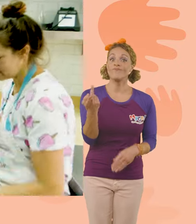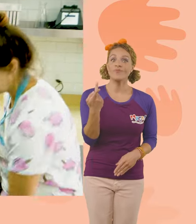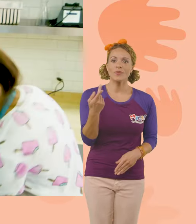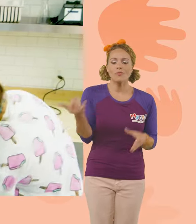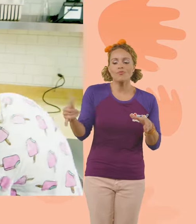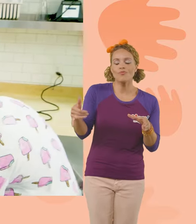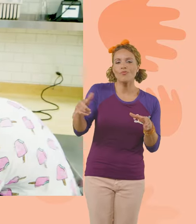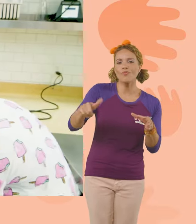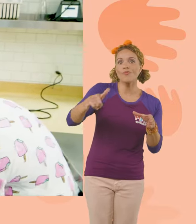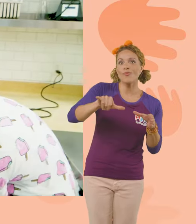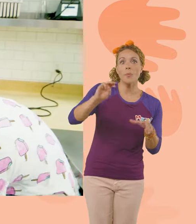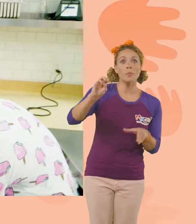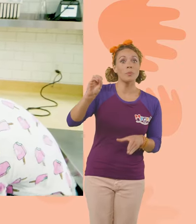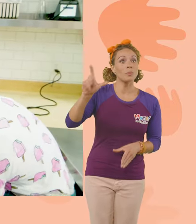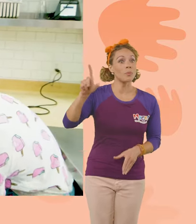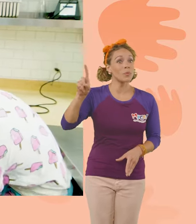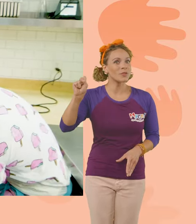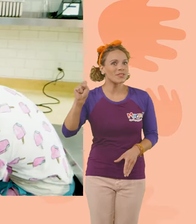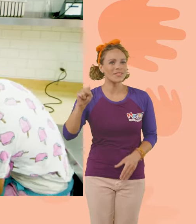our mold. Okay.